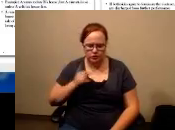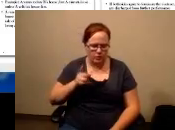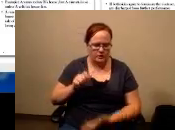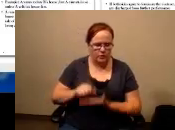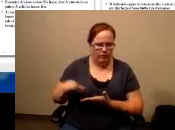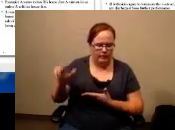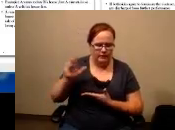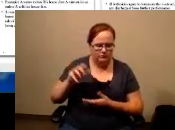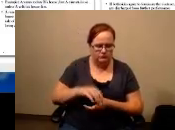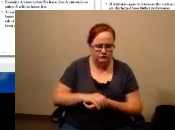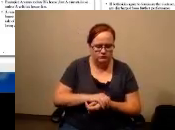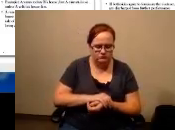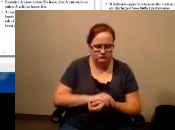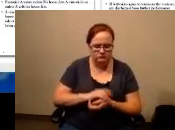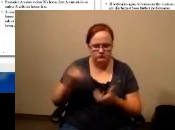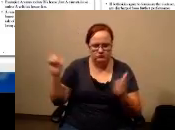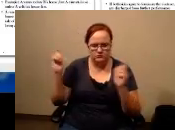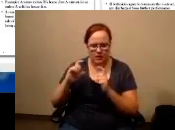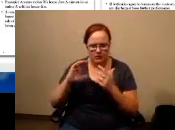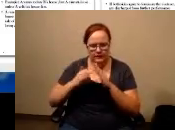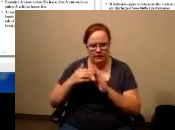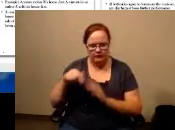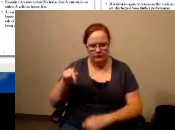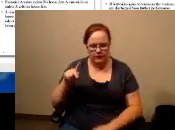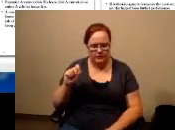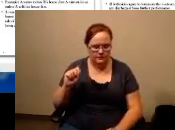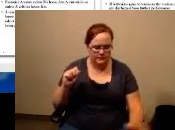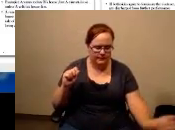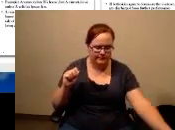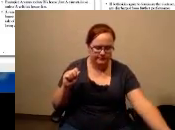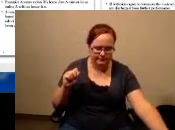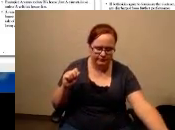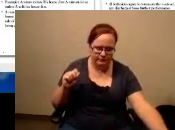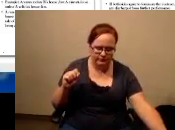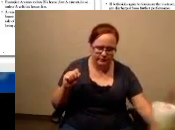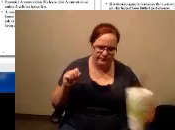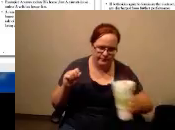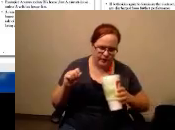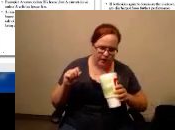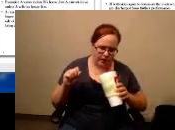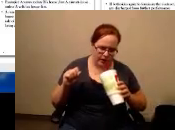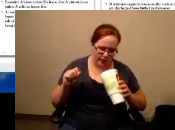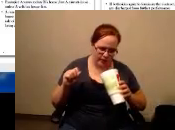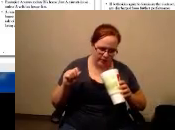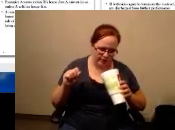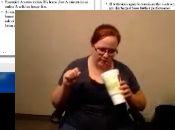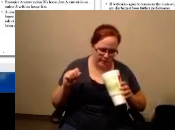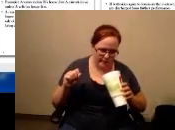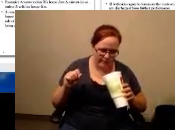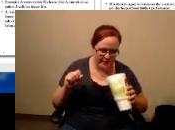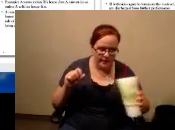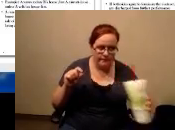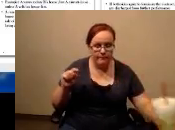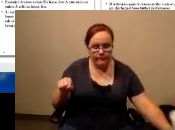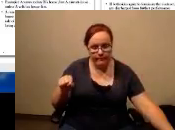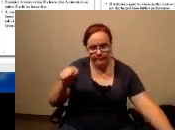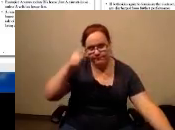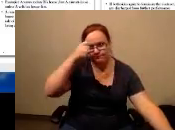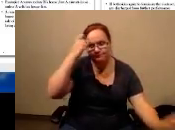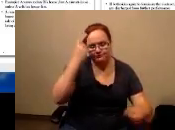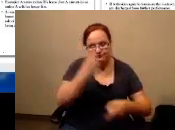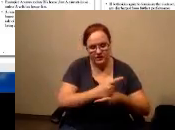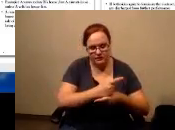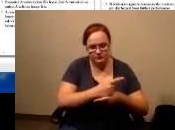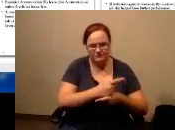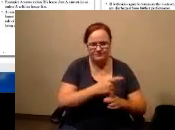wealthy, in a small town in Kansas, was hit up by a brother who was kind of a deadbeat, according to